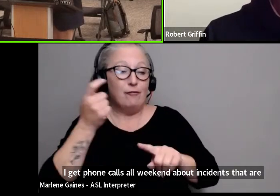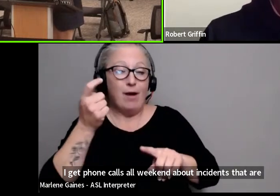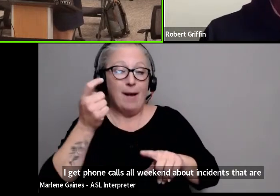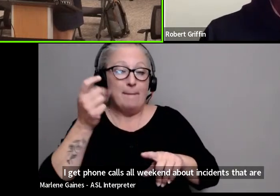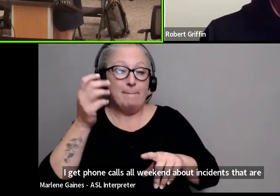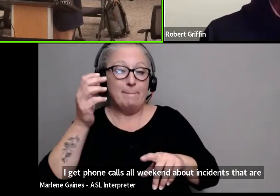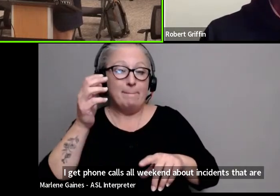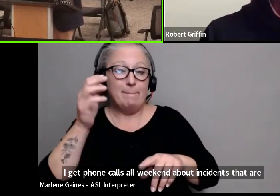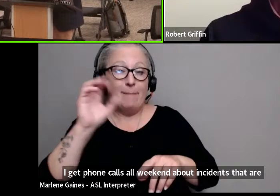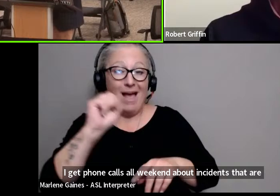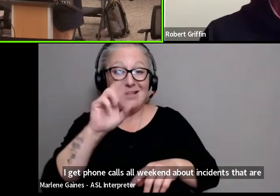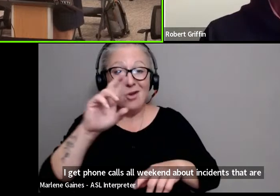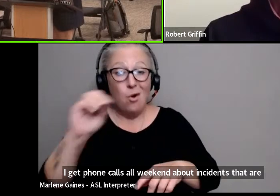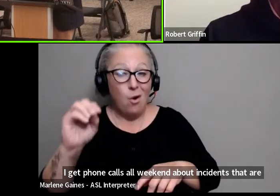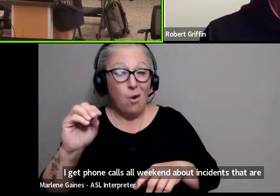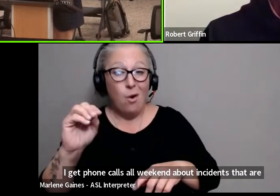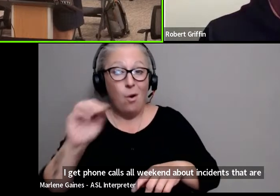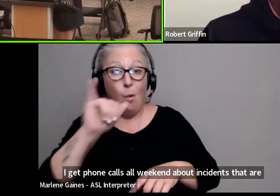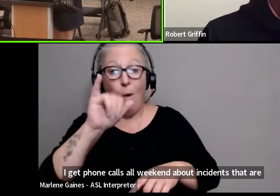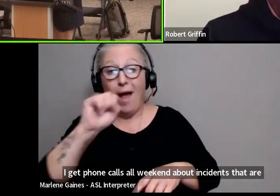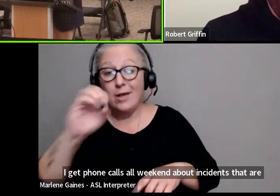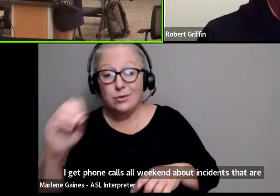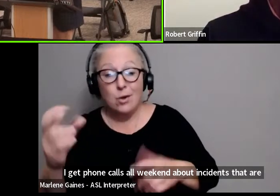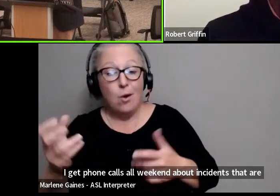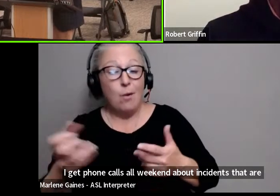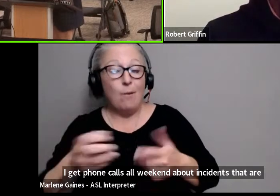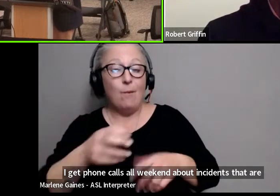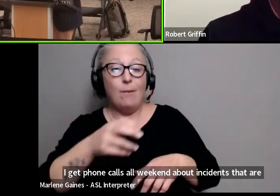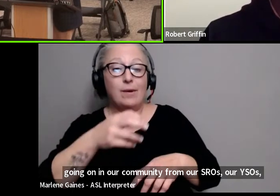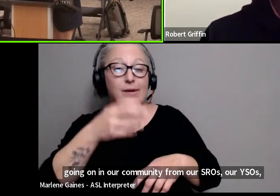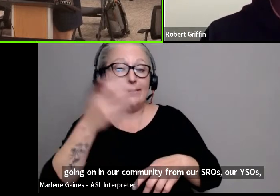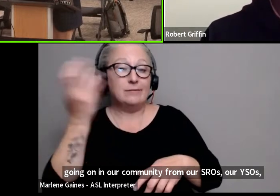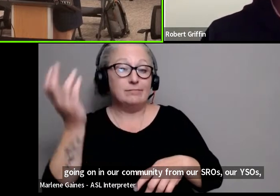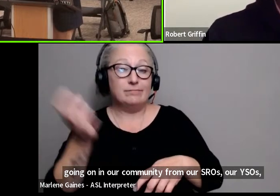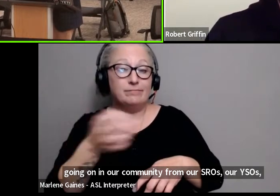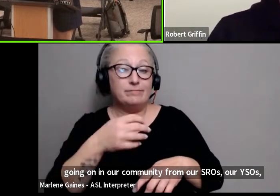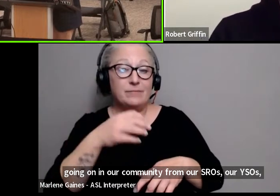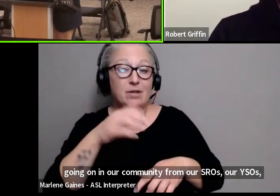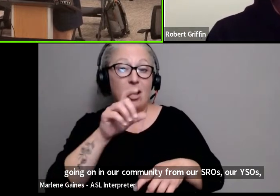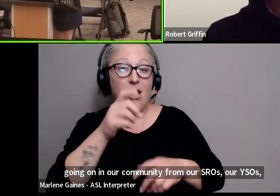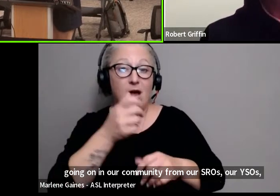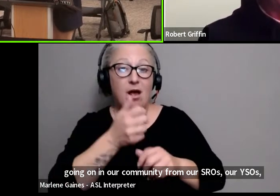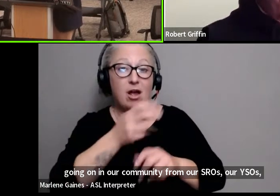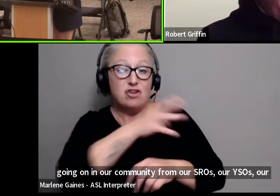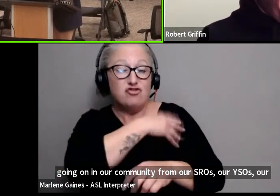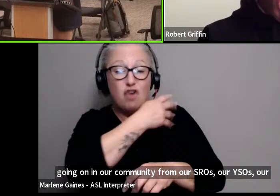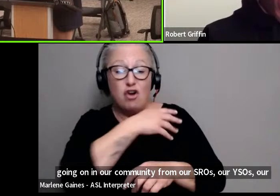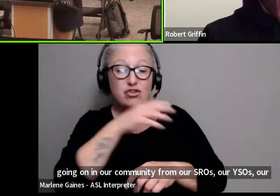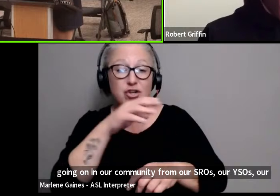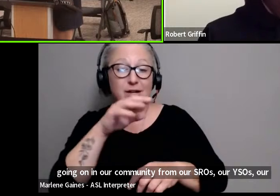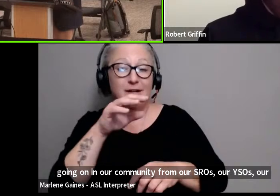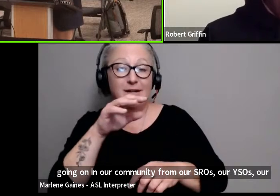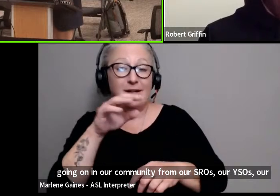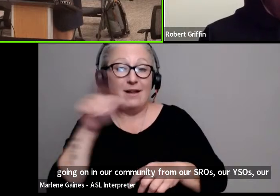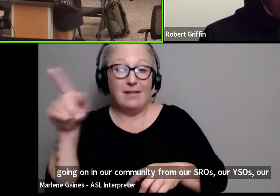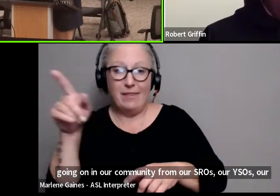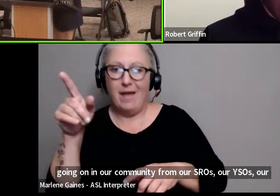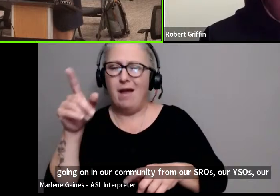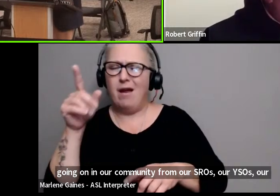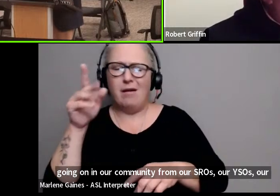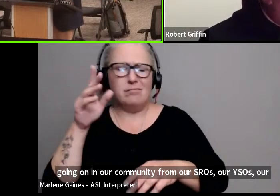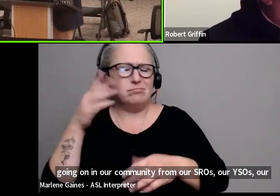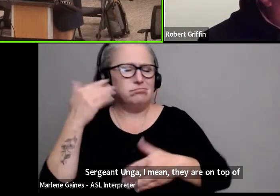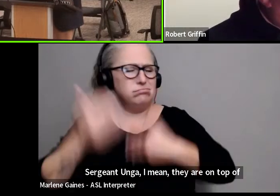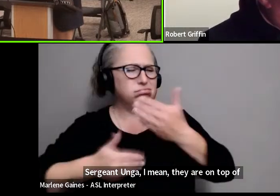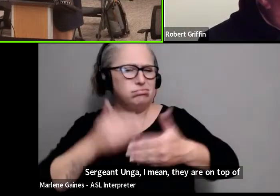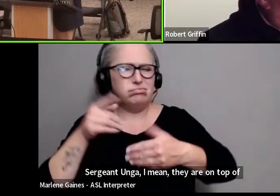our SROs, our YSOs, our Sergeant Unga. I mean, they are on top of it. There's